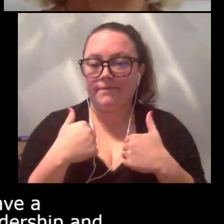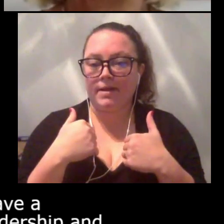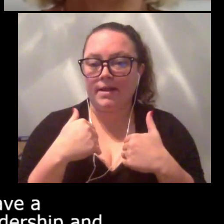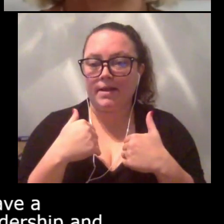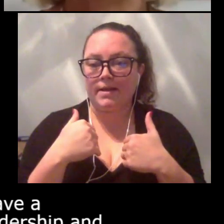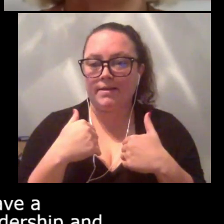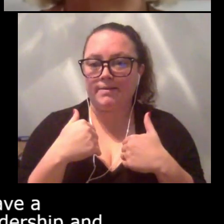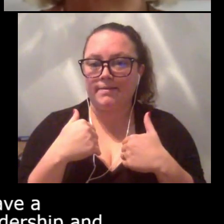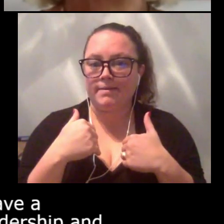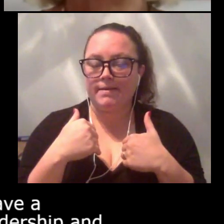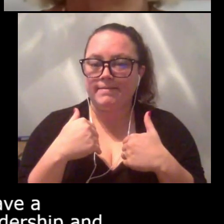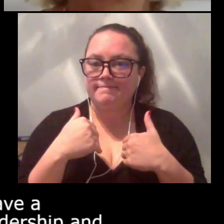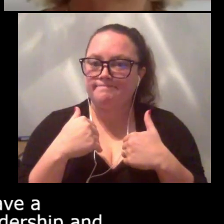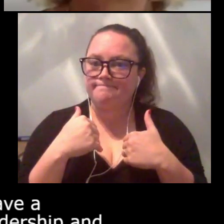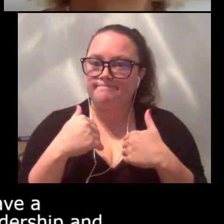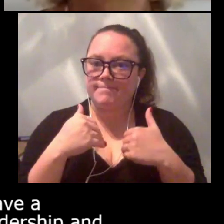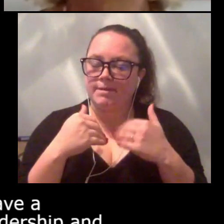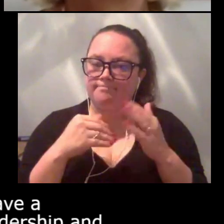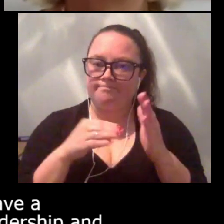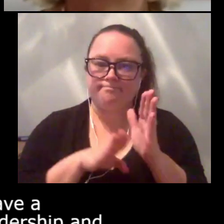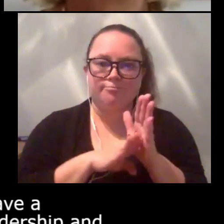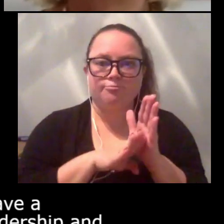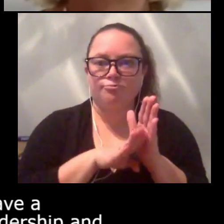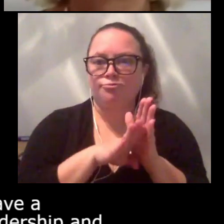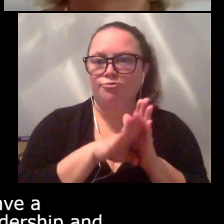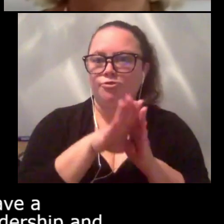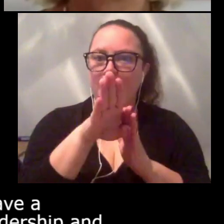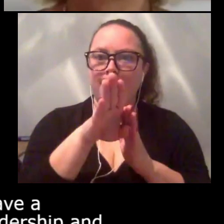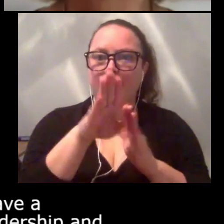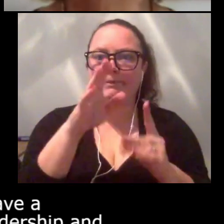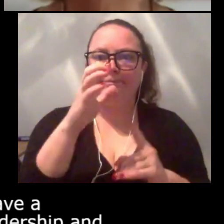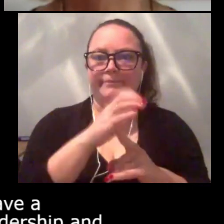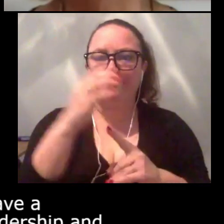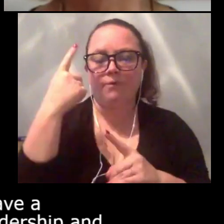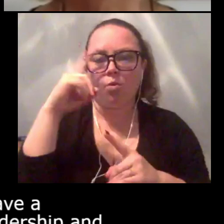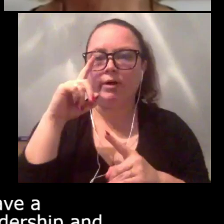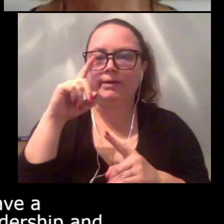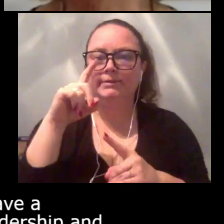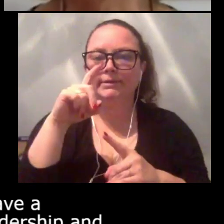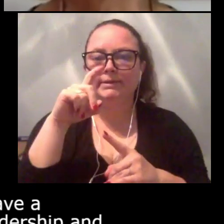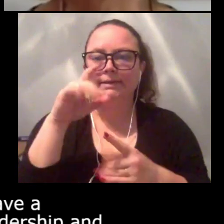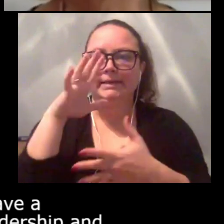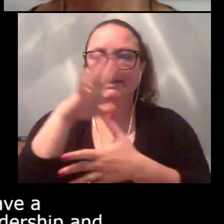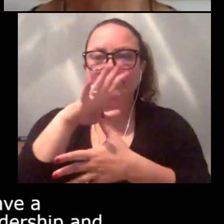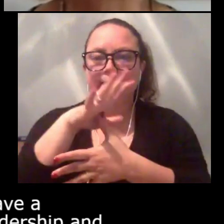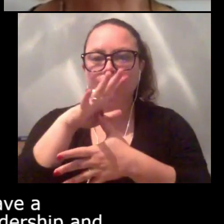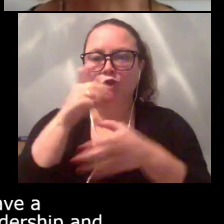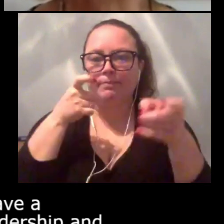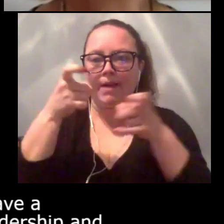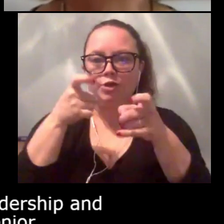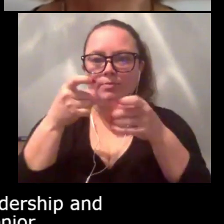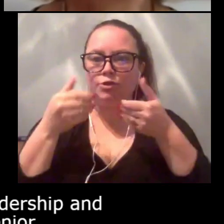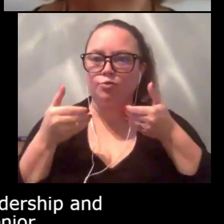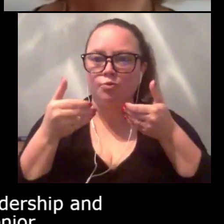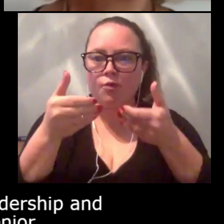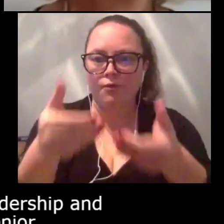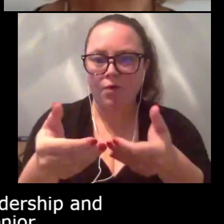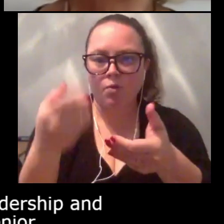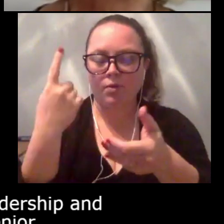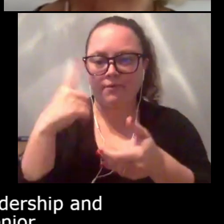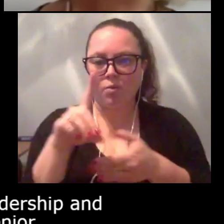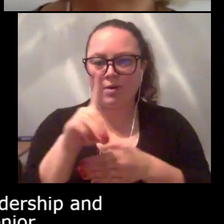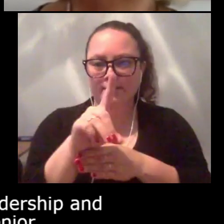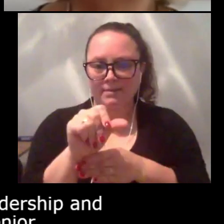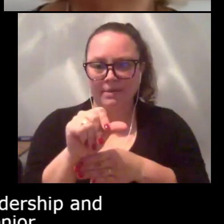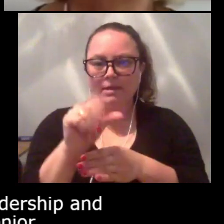champion in senior management to move forwards on accessibility in an organization. And this